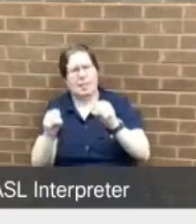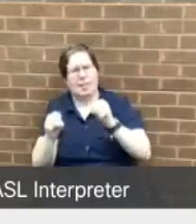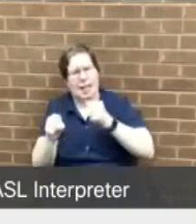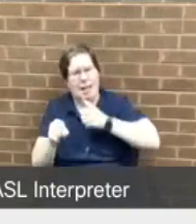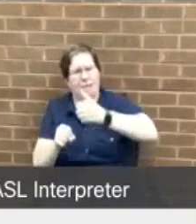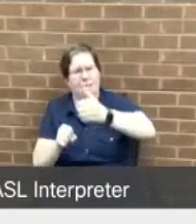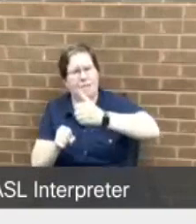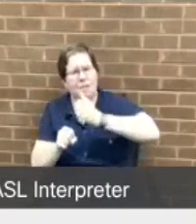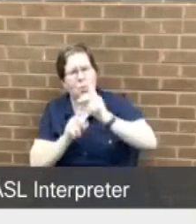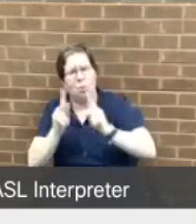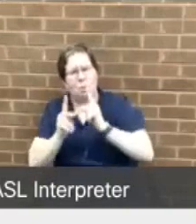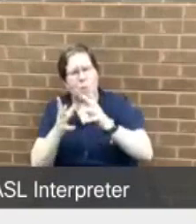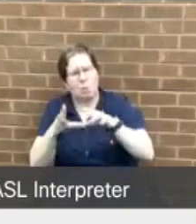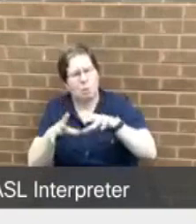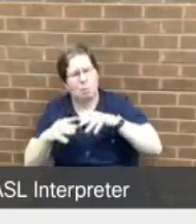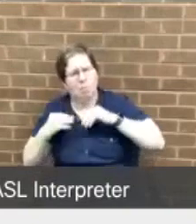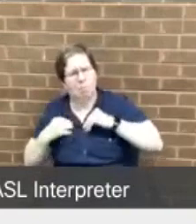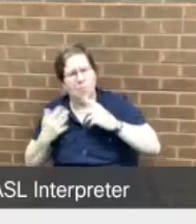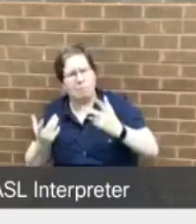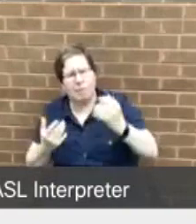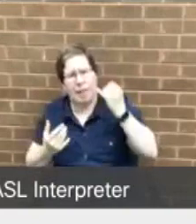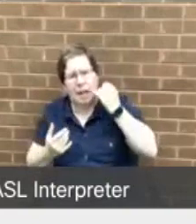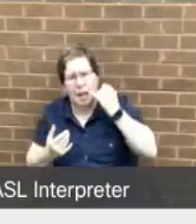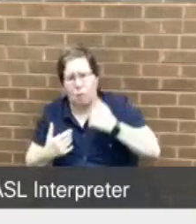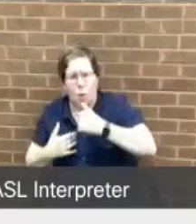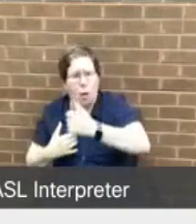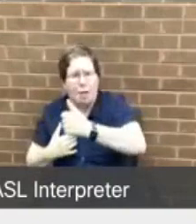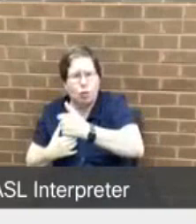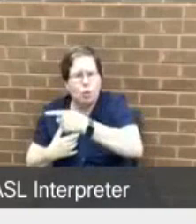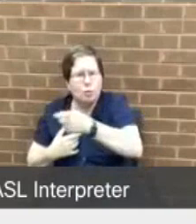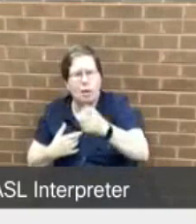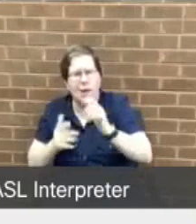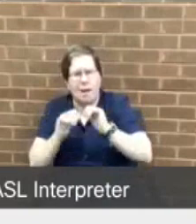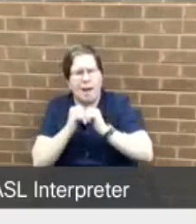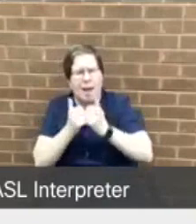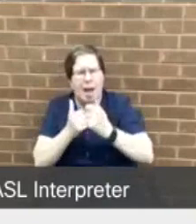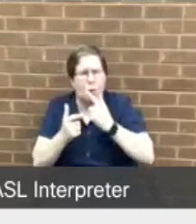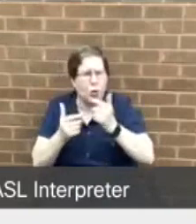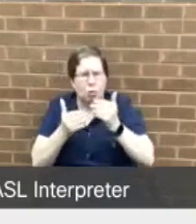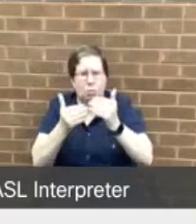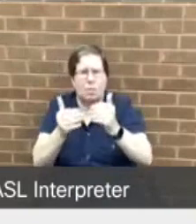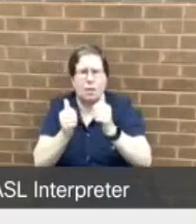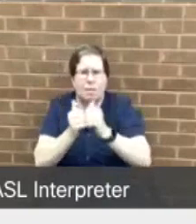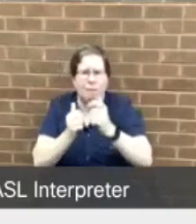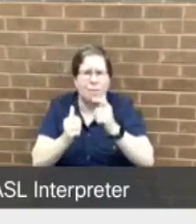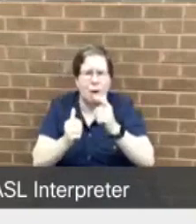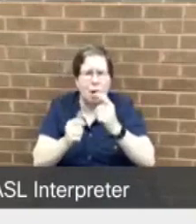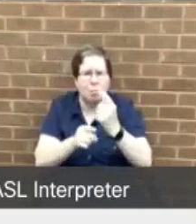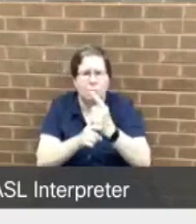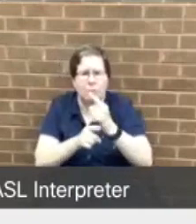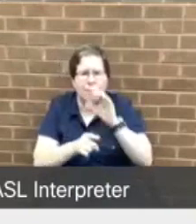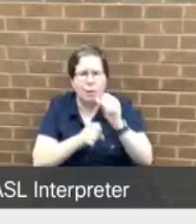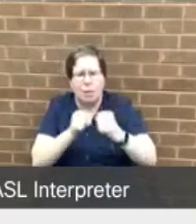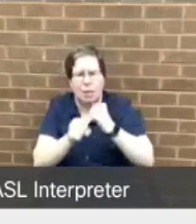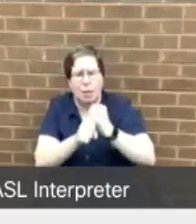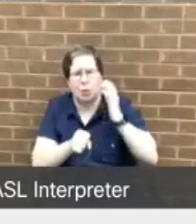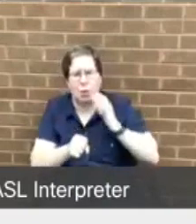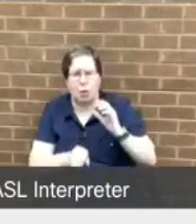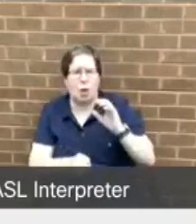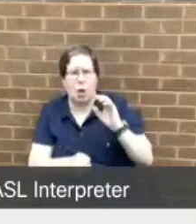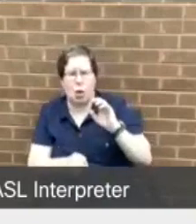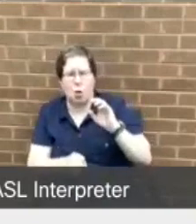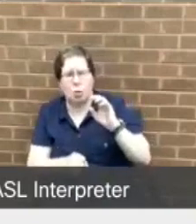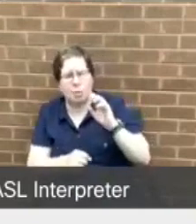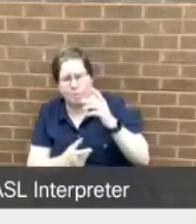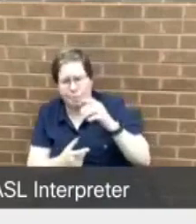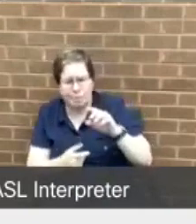want people to be taking if transit's not there, right? How do we move from the customary, you know, 50 years ago Department of Transportation,